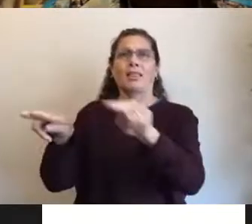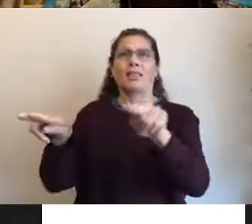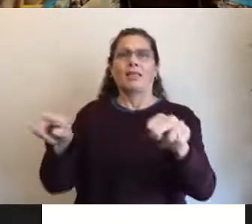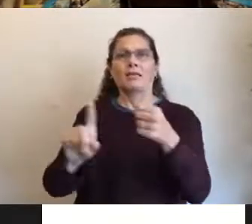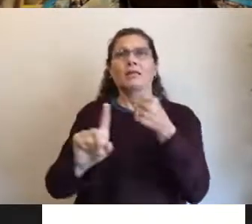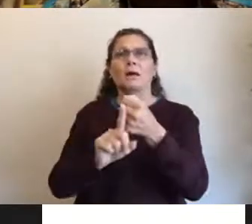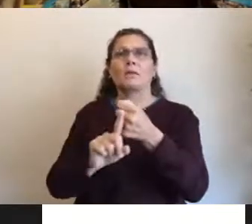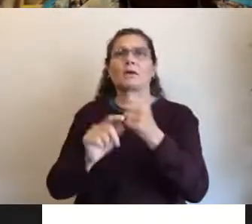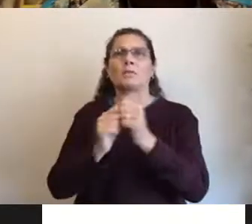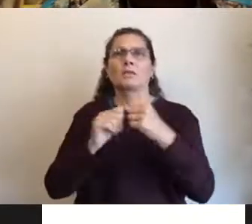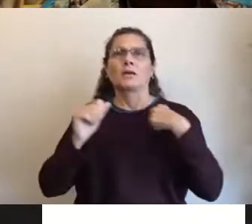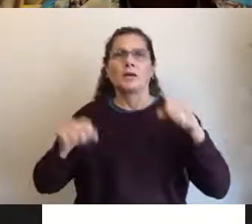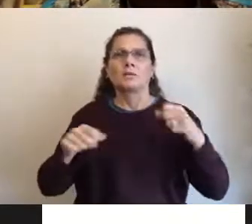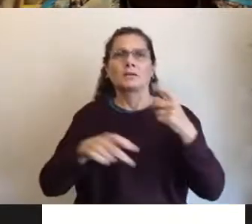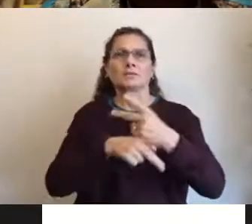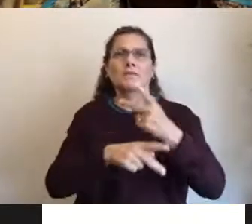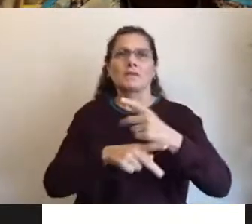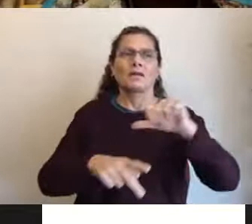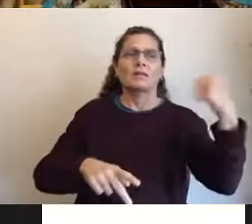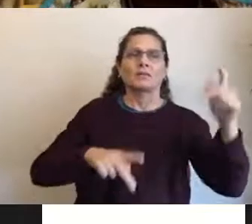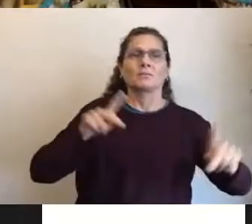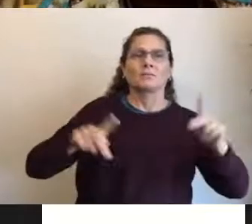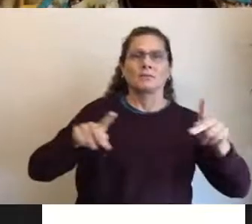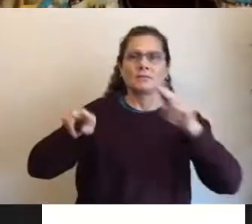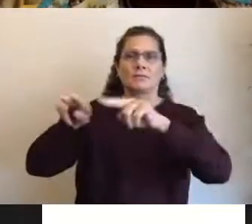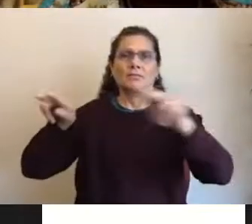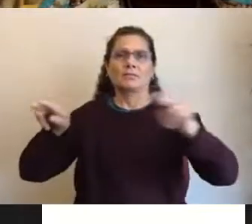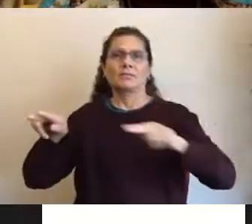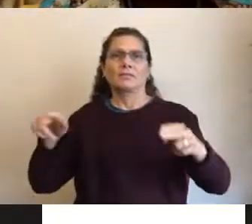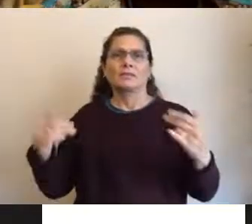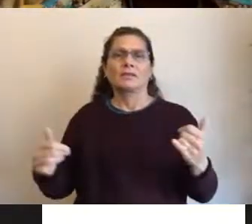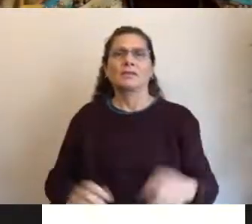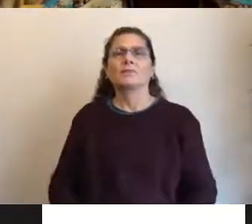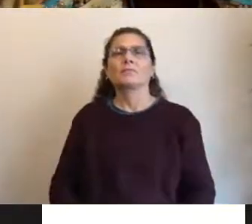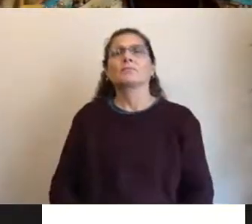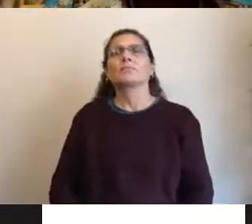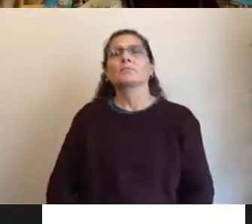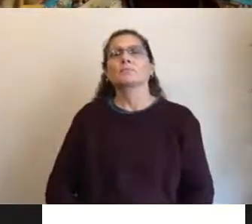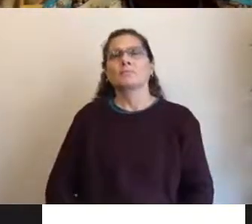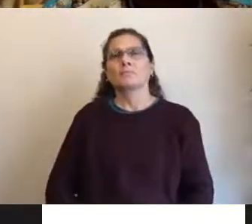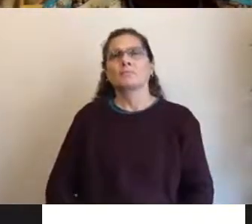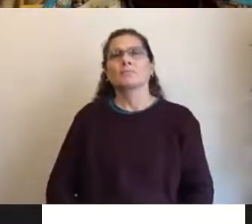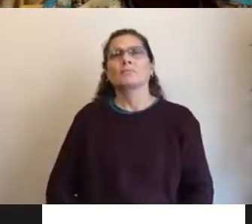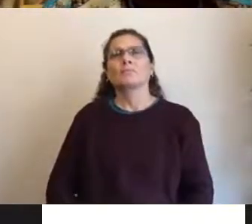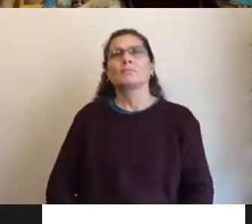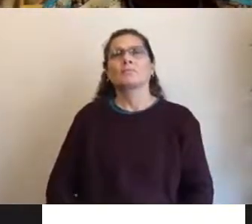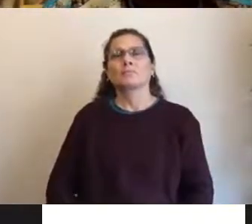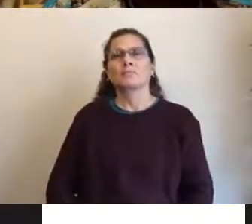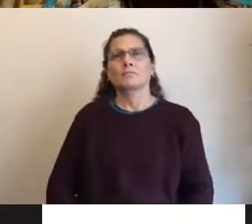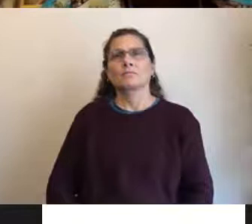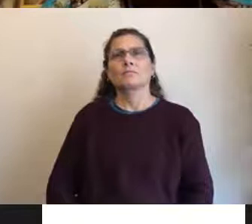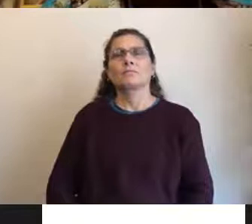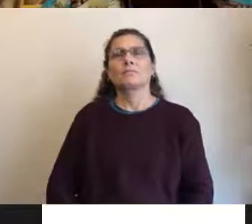region. Lastly, I'll mention that the utilization of testing has increased for 7 straight weeks and has surpassed